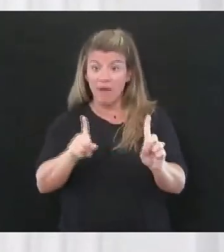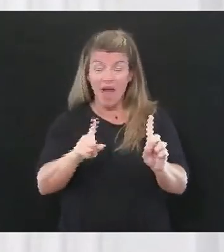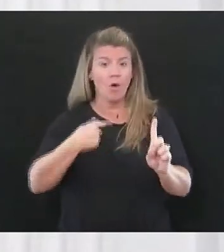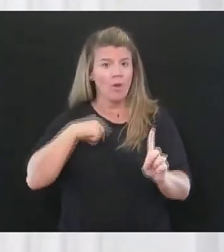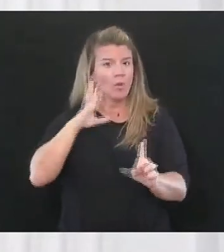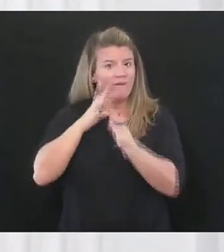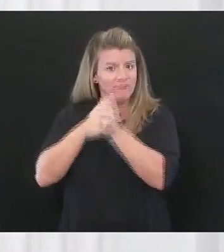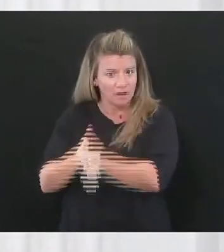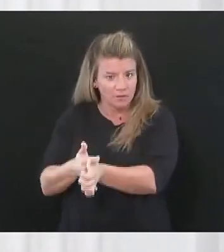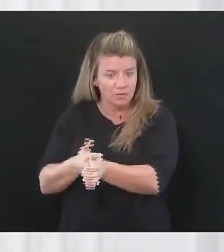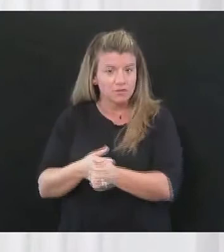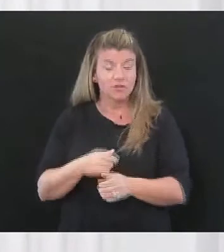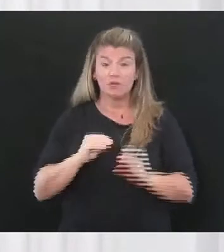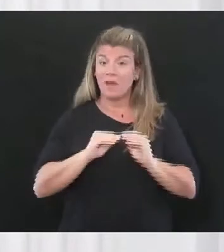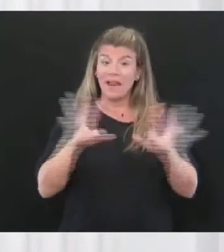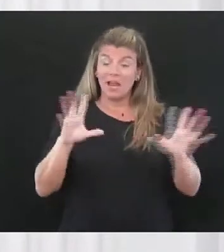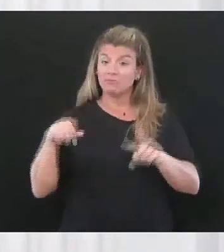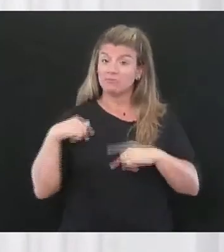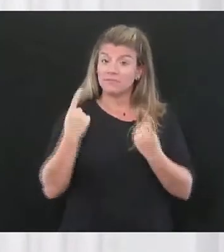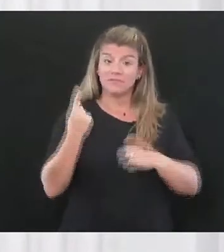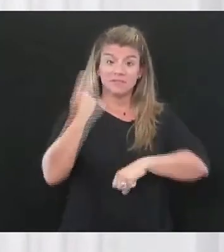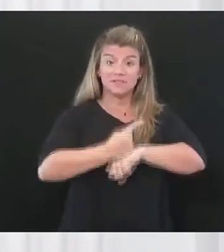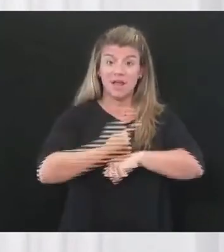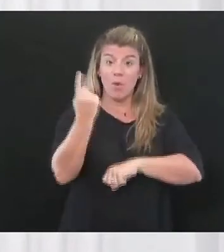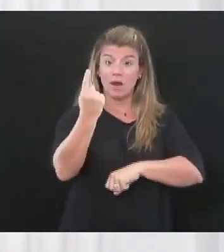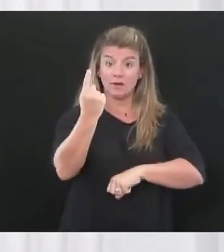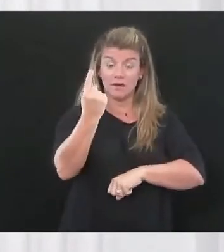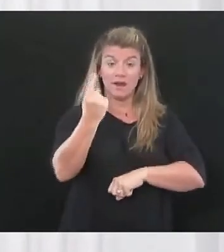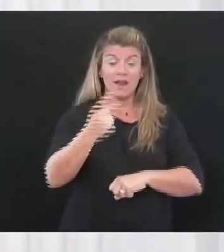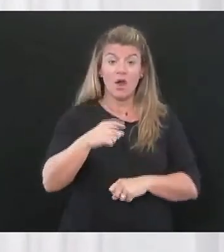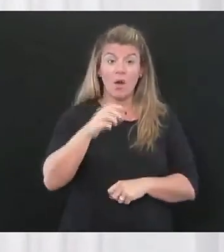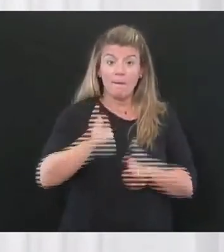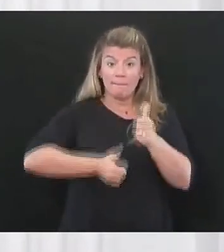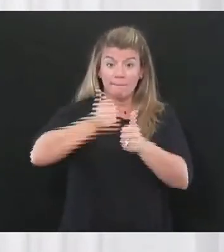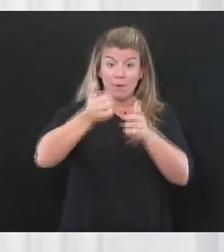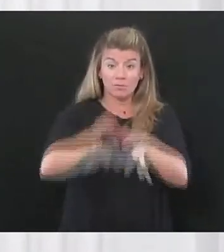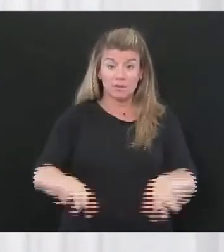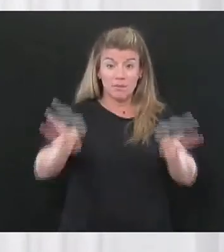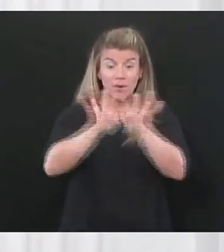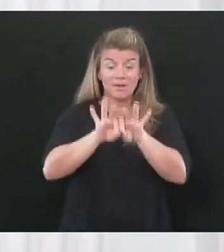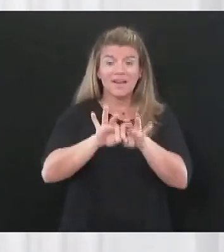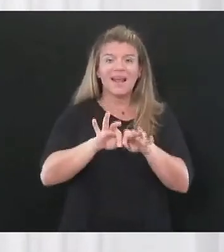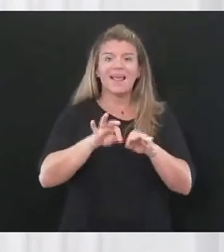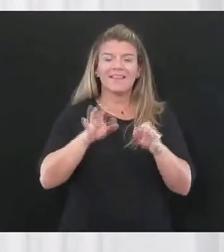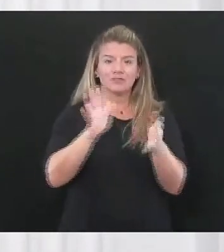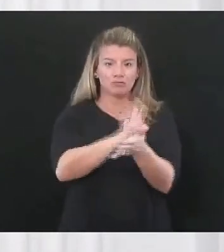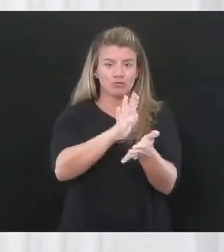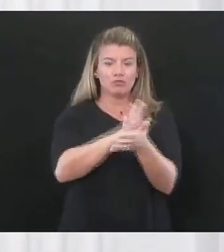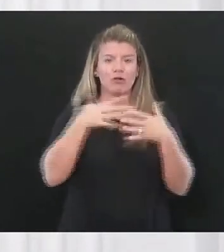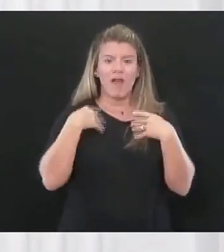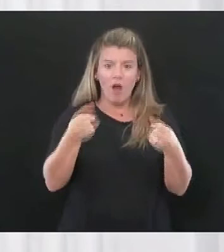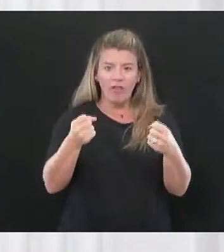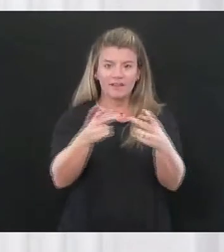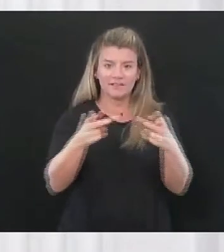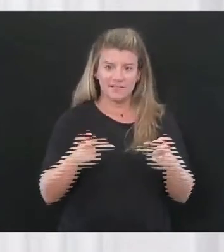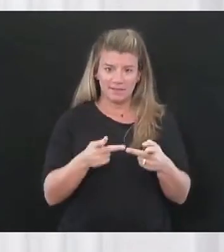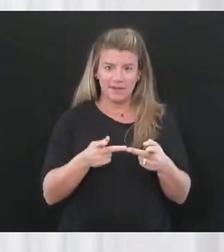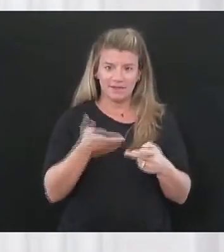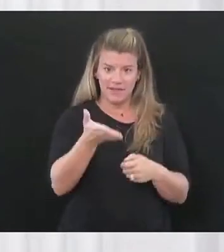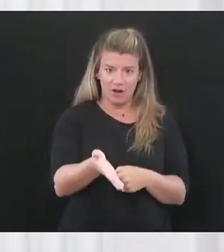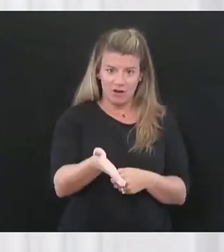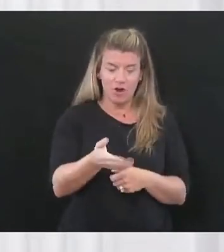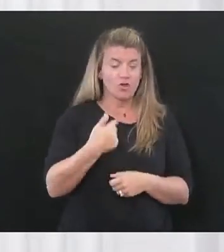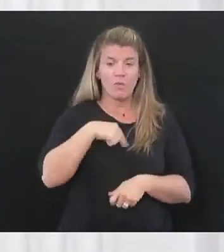things, and one is we will make sure it's healthy and safe. We will work with our health officials. Working around the clock with the governor and